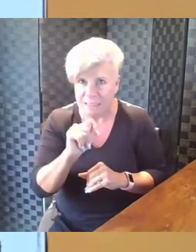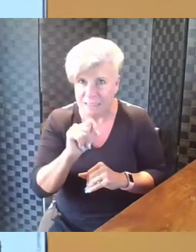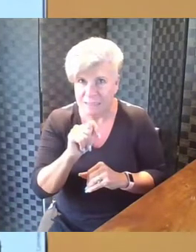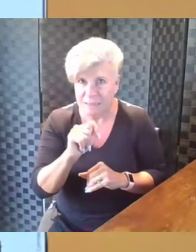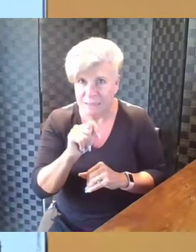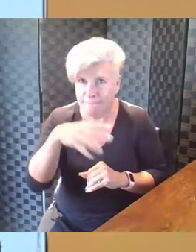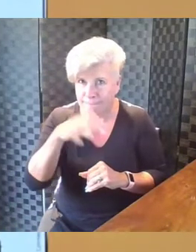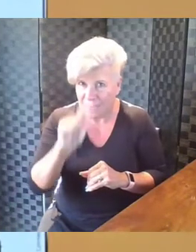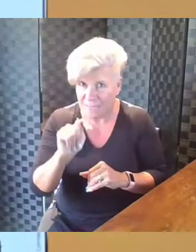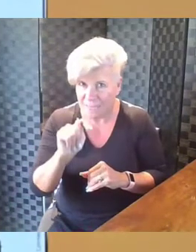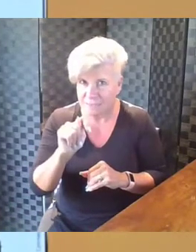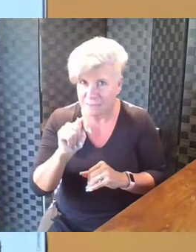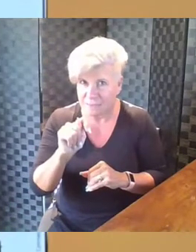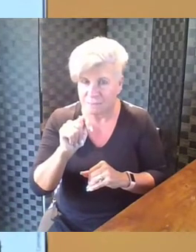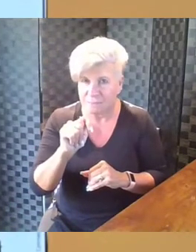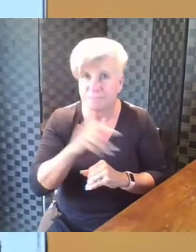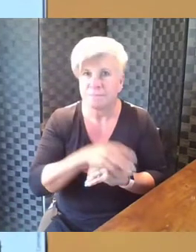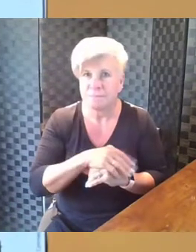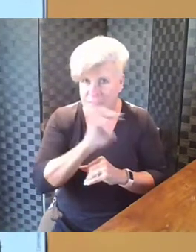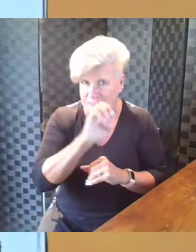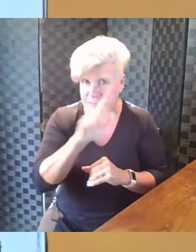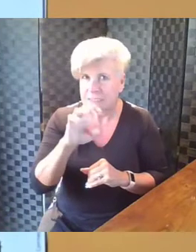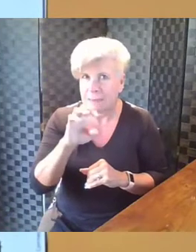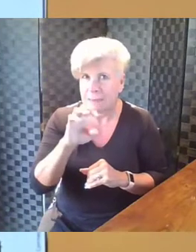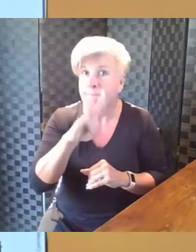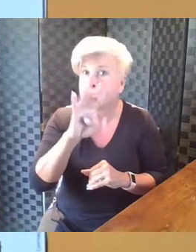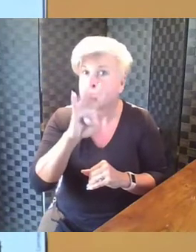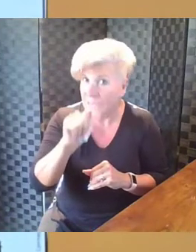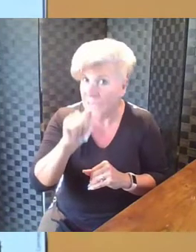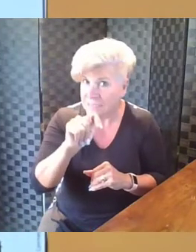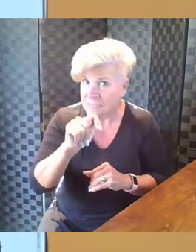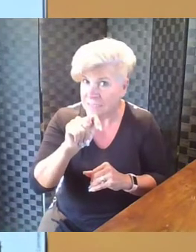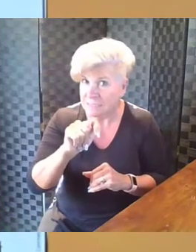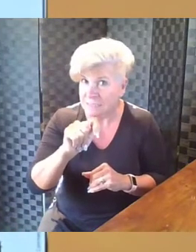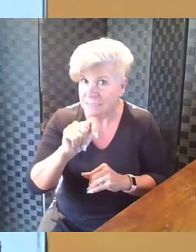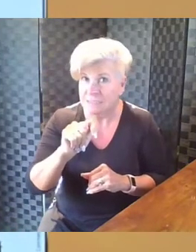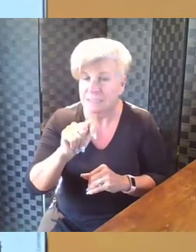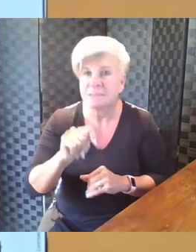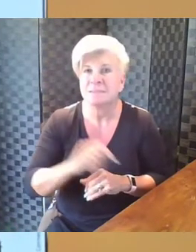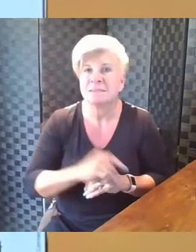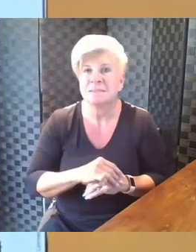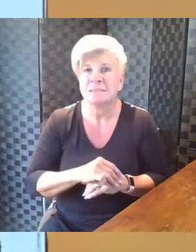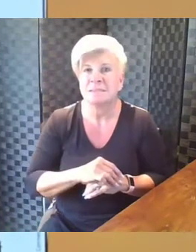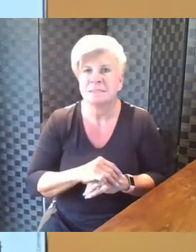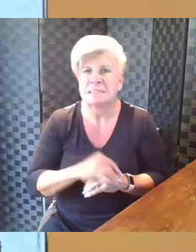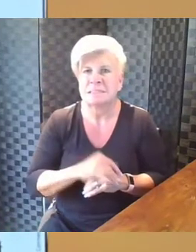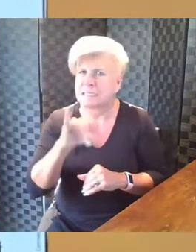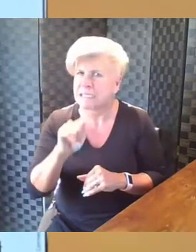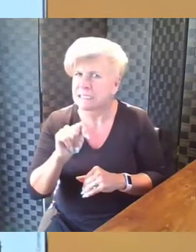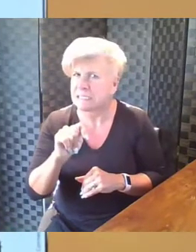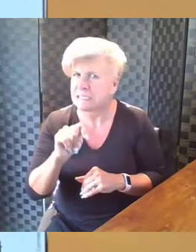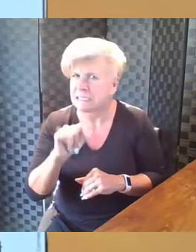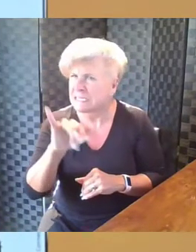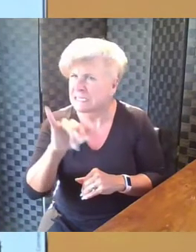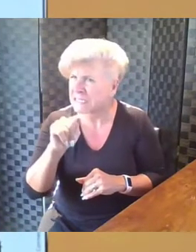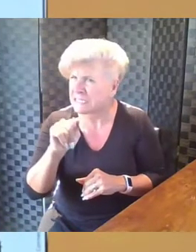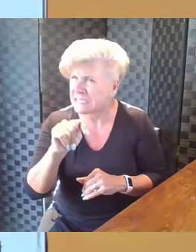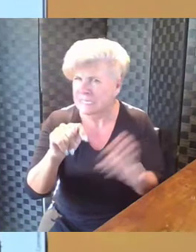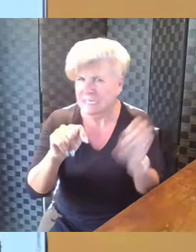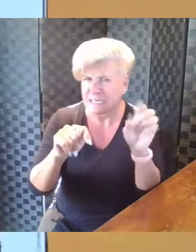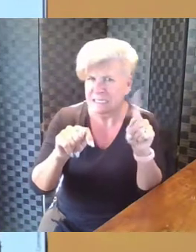Get and pet, we've already found those, right? Bet. What about it?